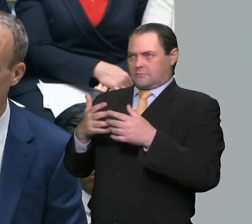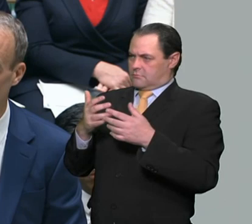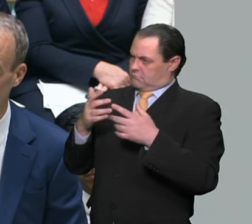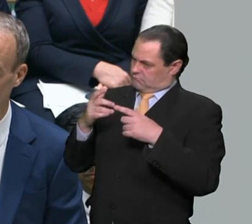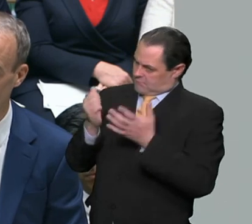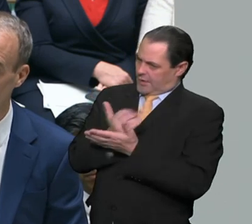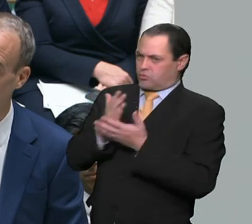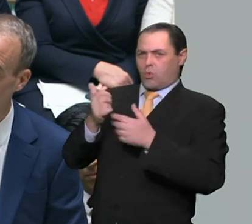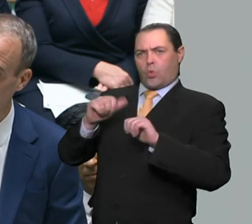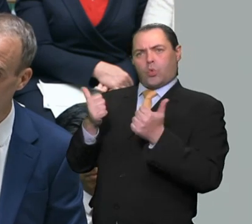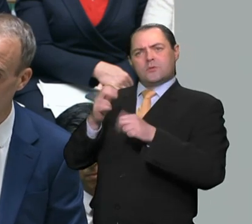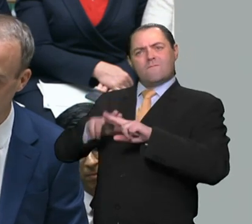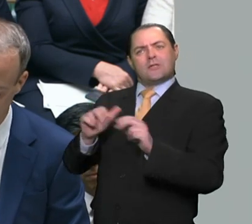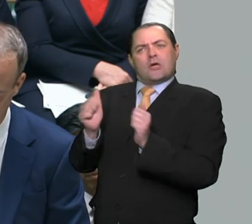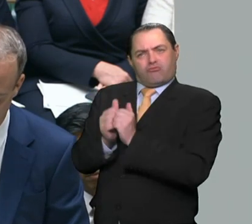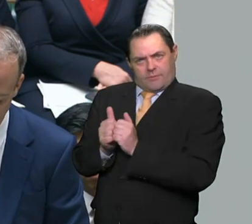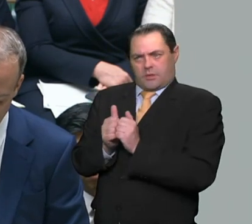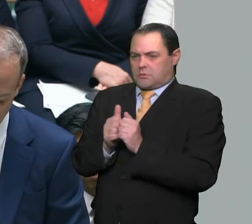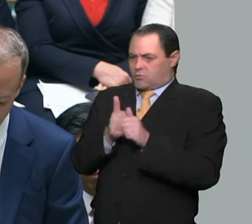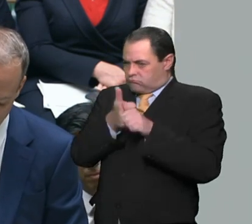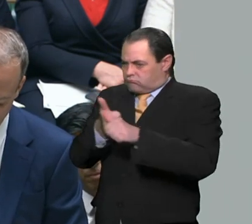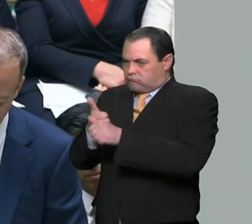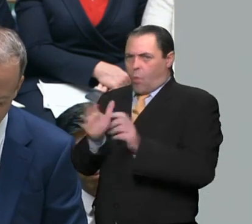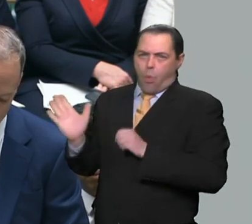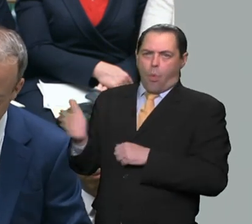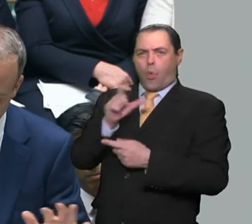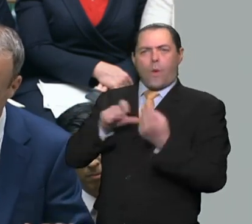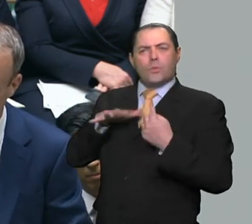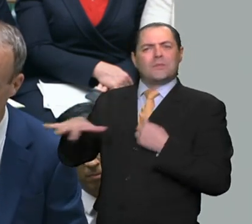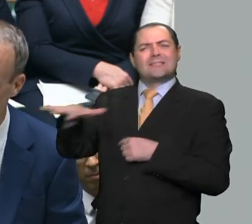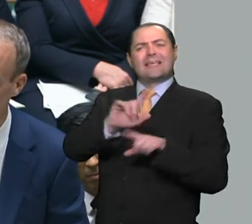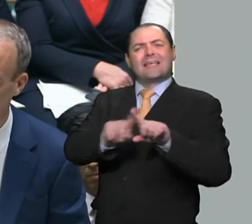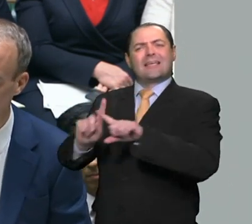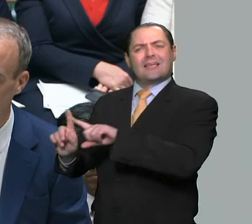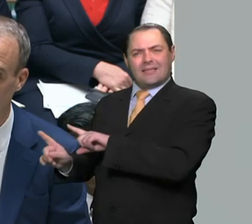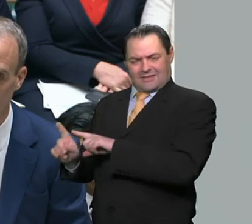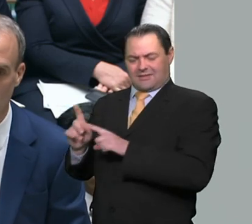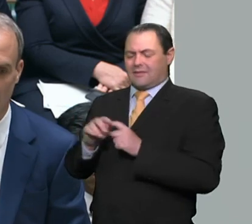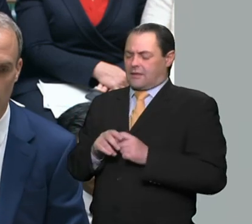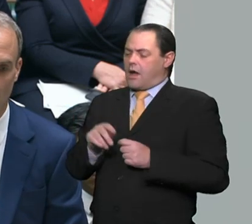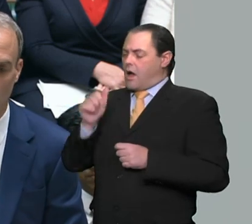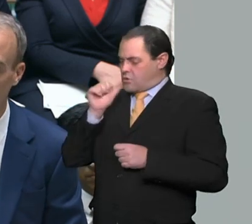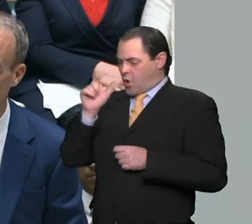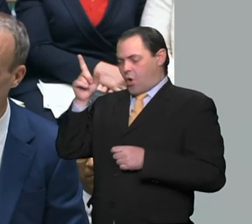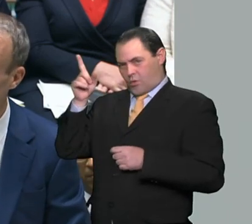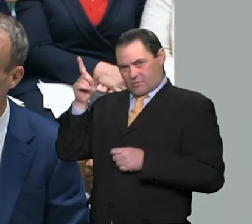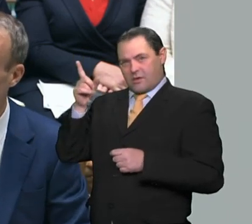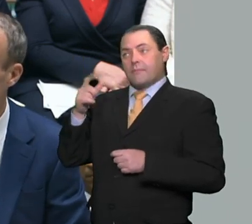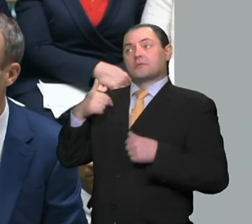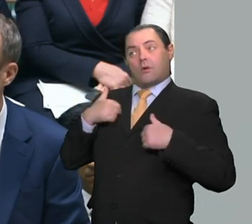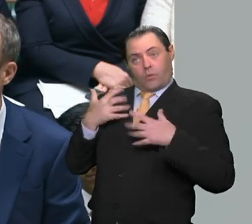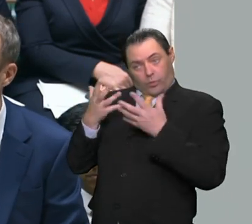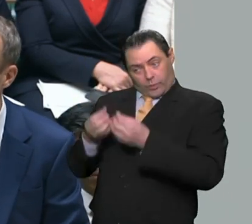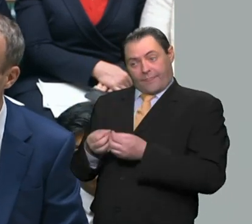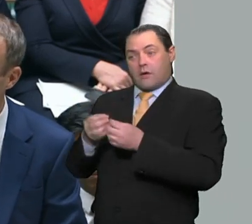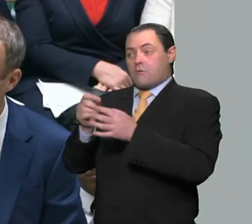the Good Friday Agreement for all communities in Northern Ireland. And notwithstanding what the reporting has said, I know, having been in Carbis Bay with the Prime Minister